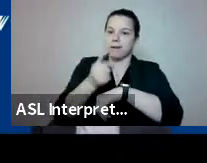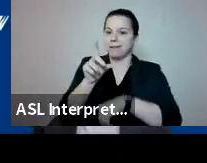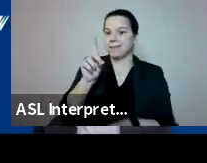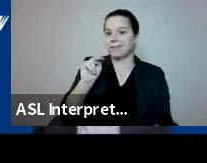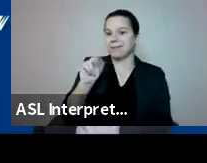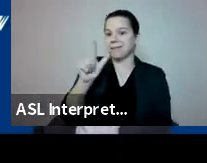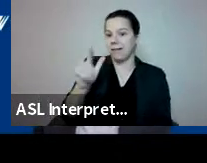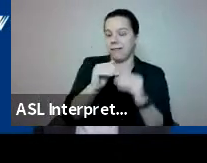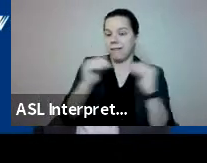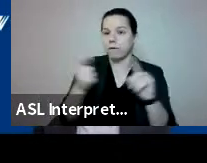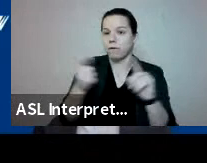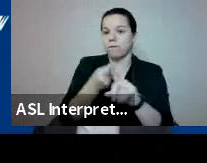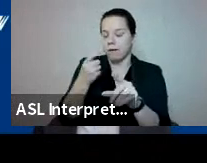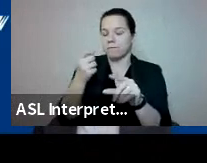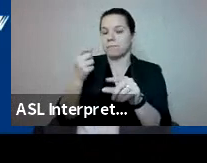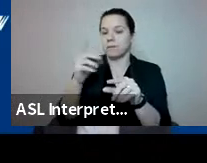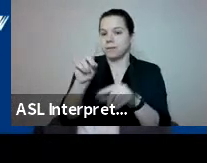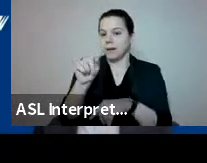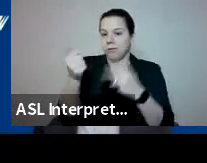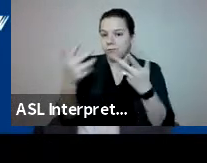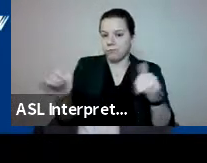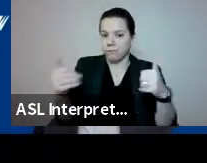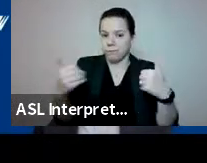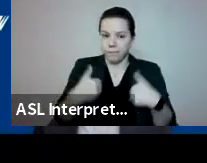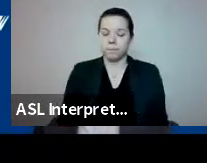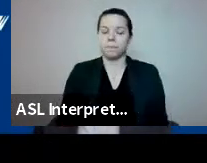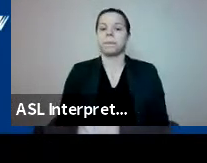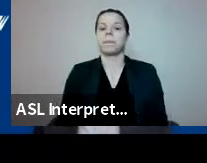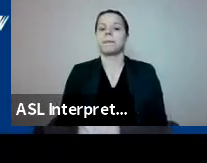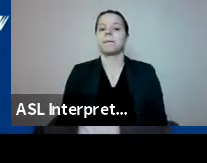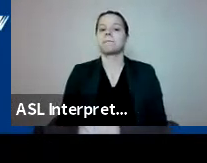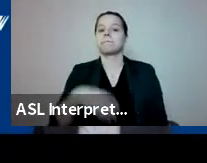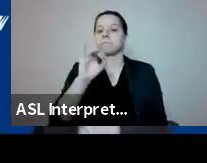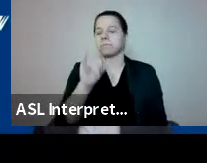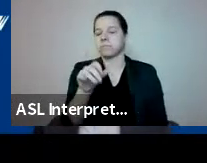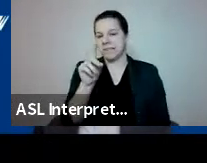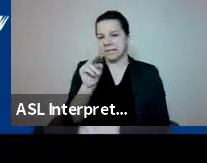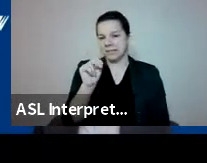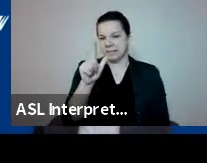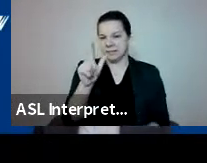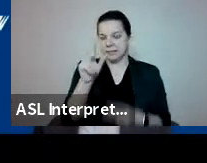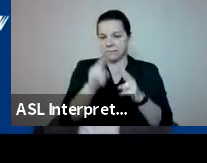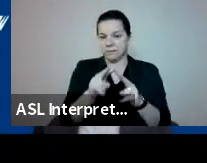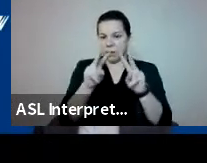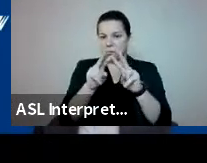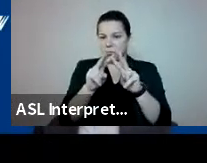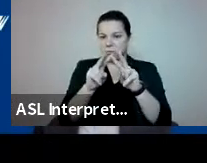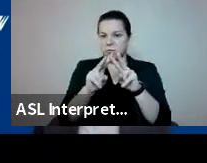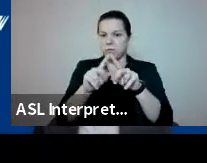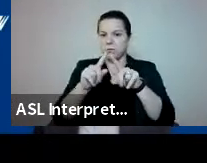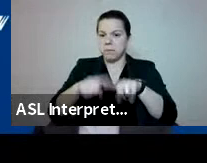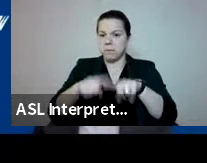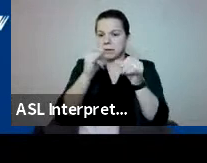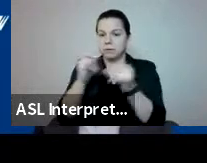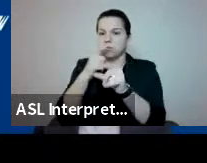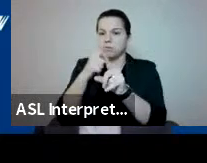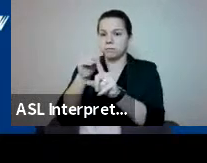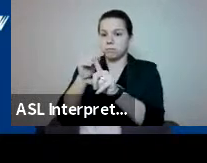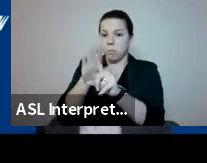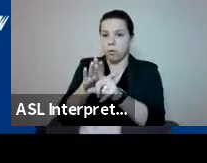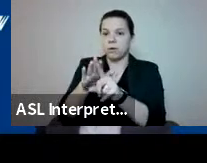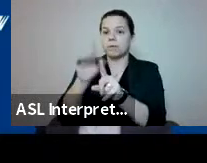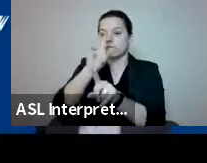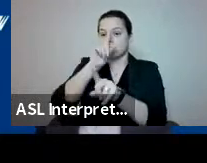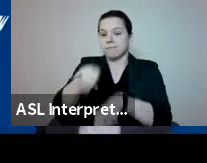The interpretation of the average annoyance at a given DNL value is the fraction of individuals exposed to that noise level whose response is a yes.